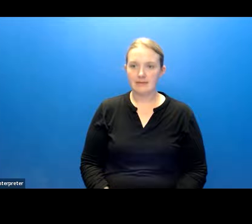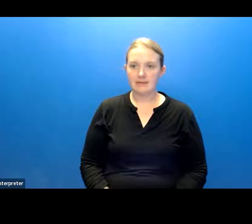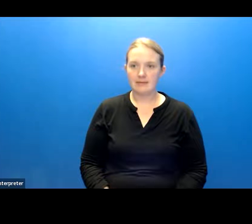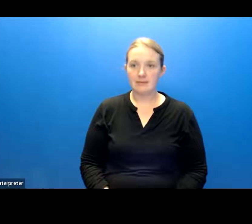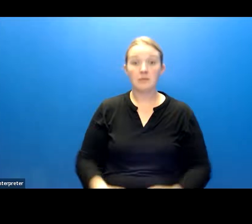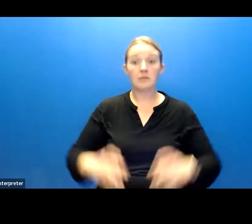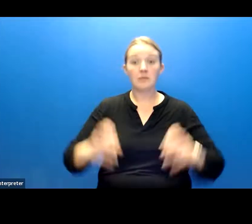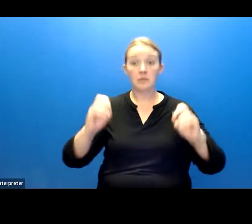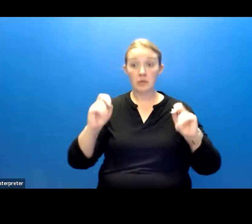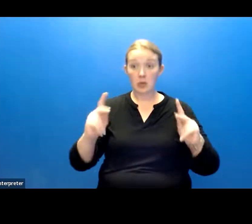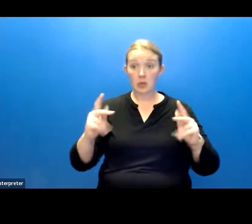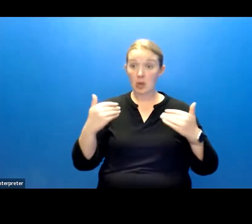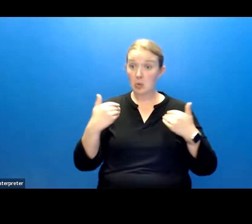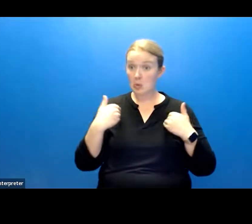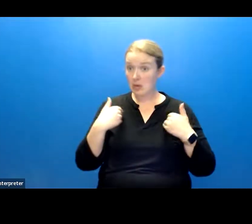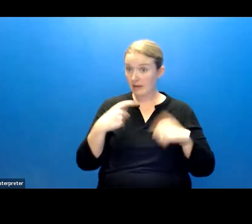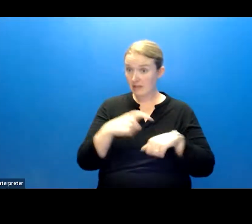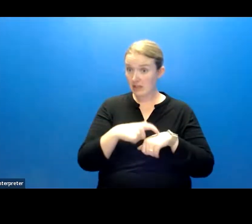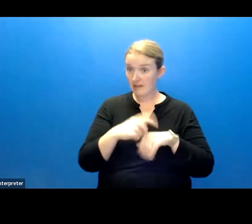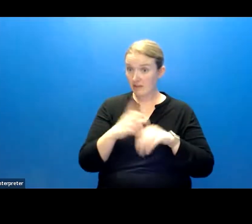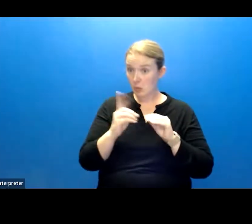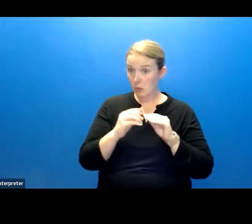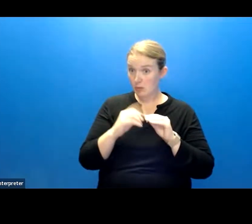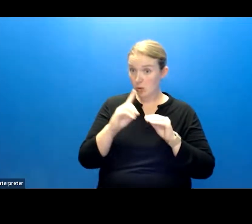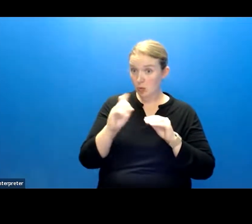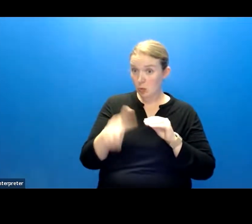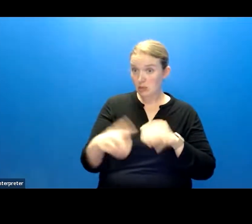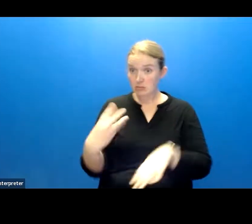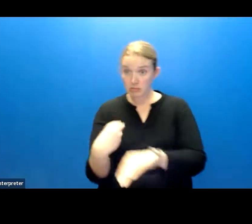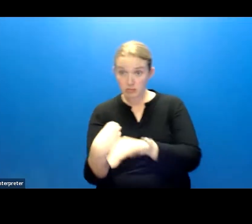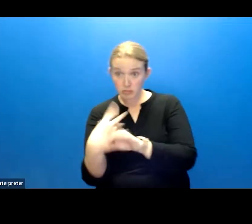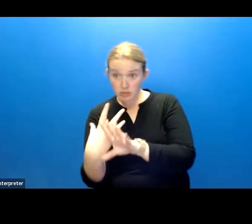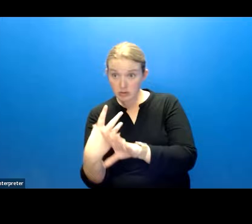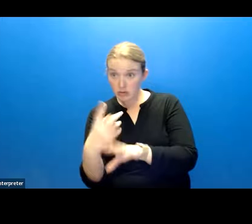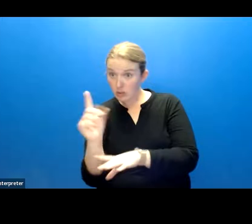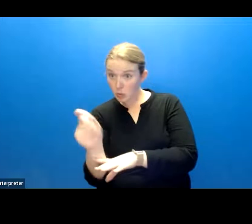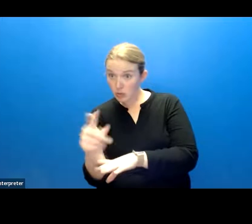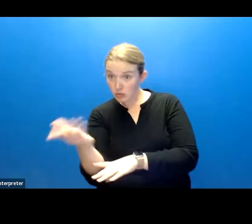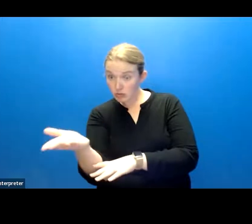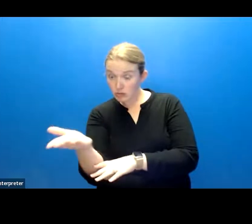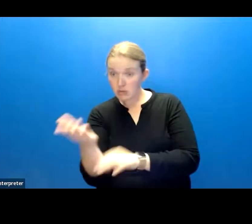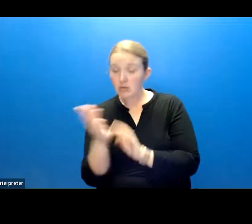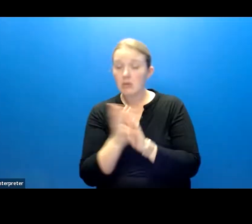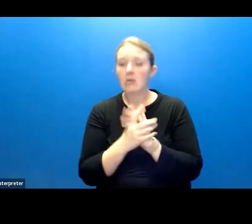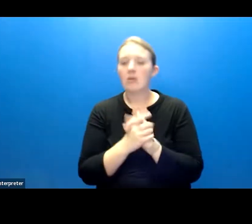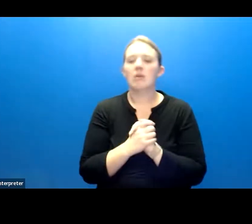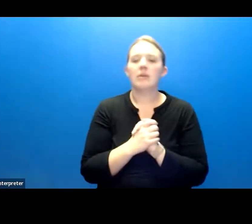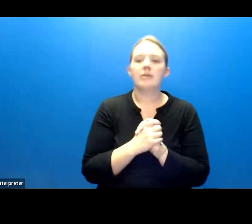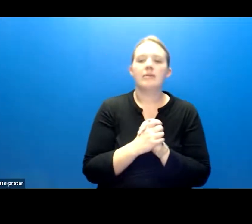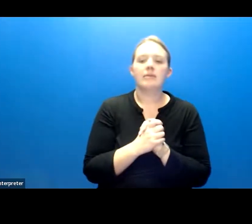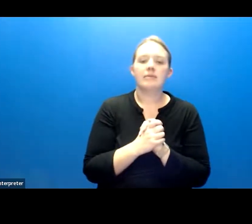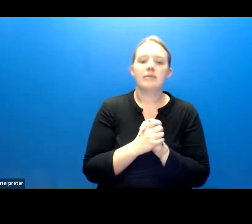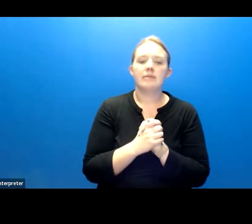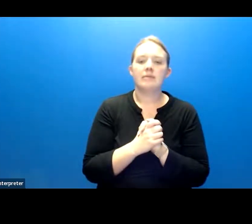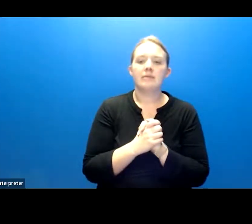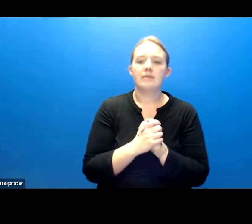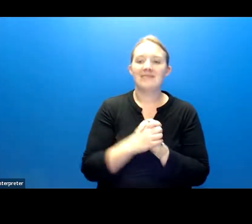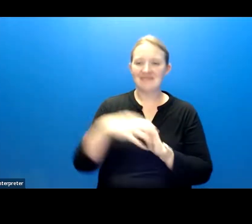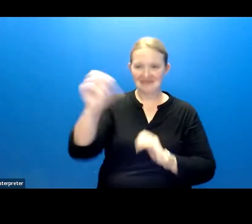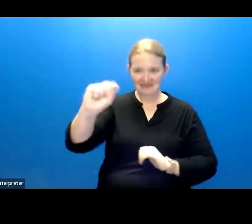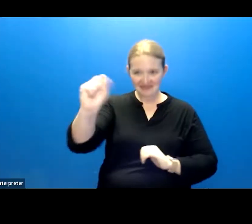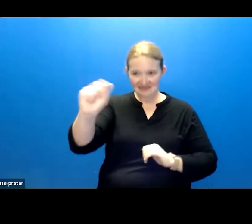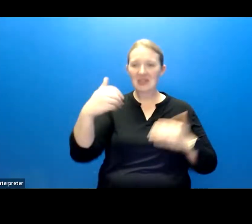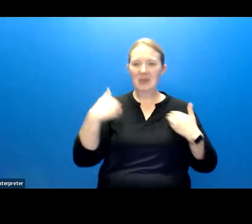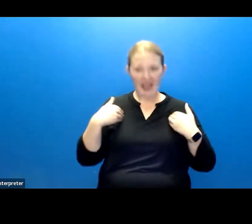All right, so we do have time for one more. I'll just check in with the virtual audience if anybody has a question. Actually, we do,